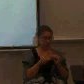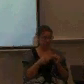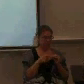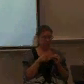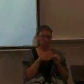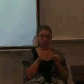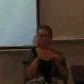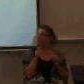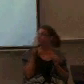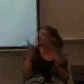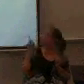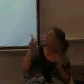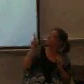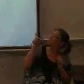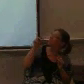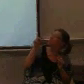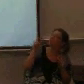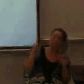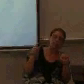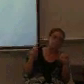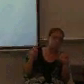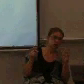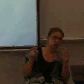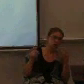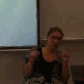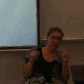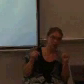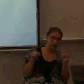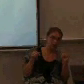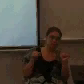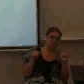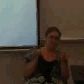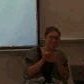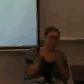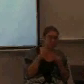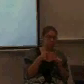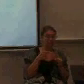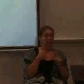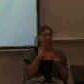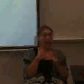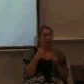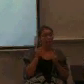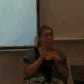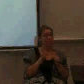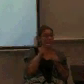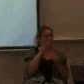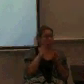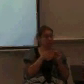that point. I didn't get exposed to it until I was in graduate school, and then it started exploding. So.